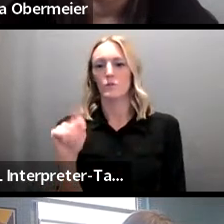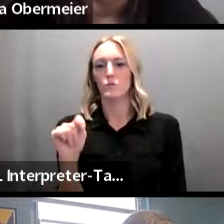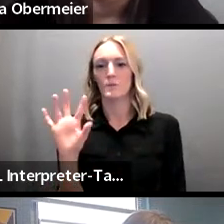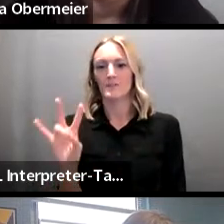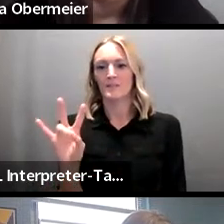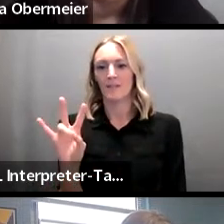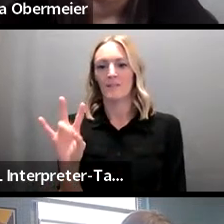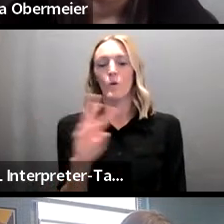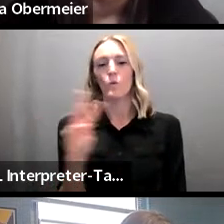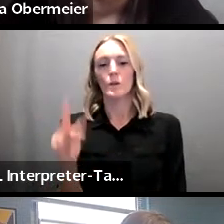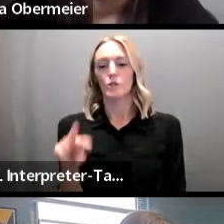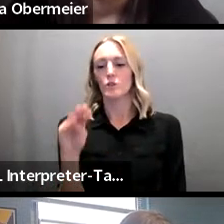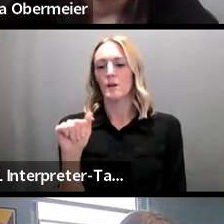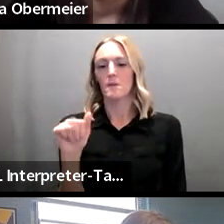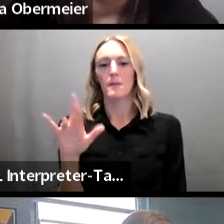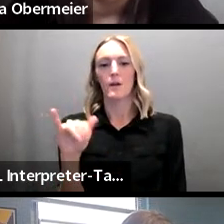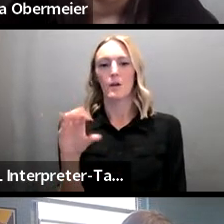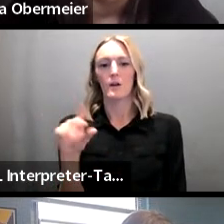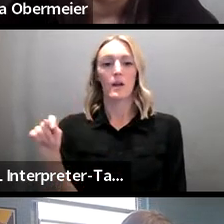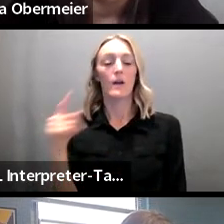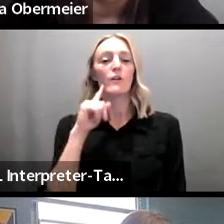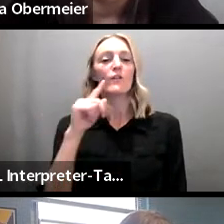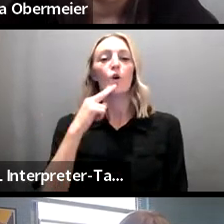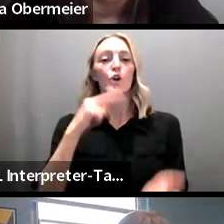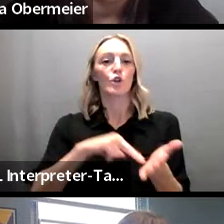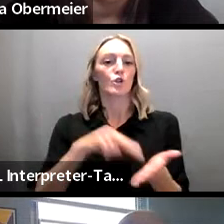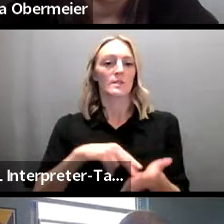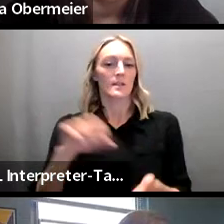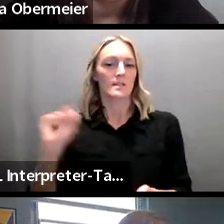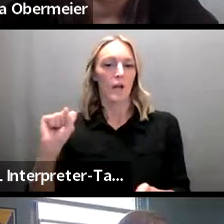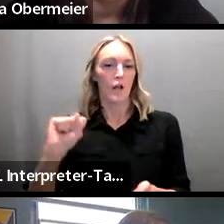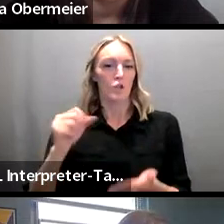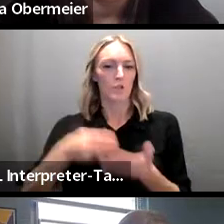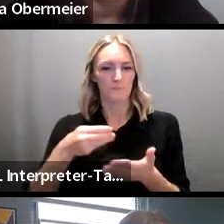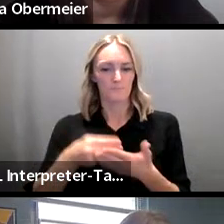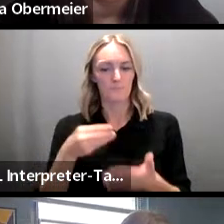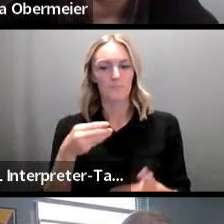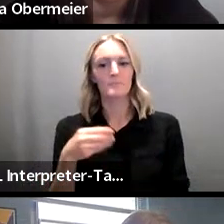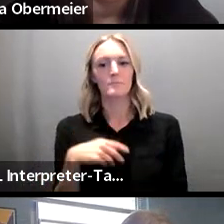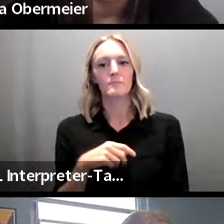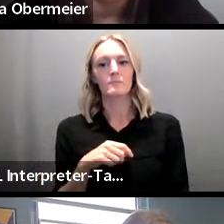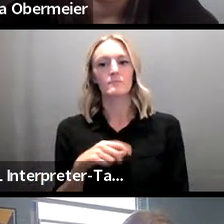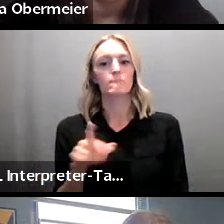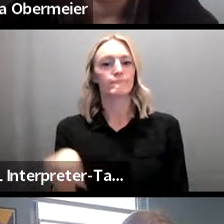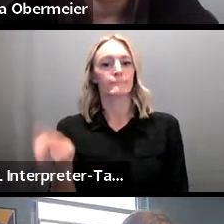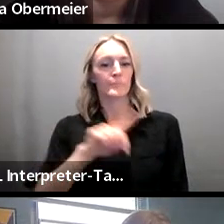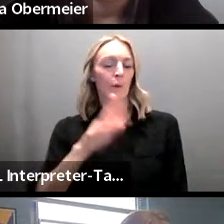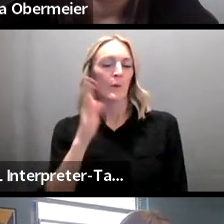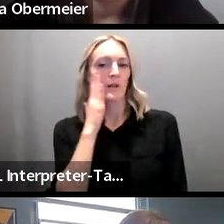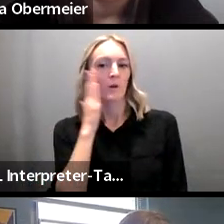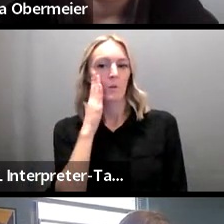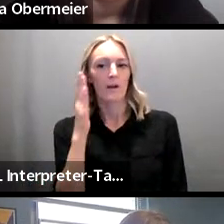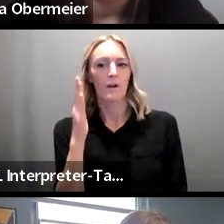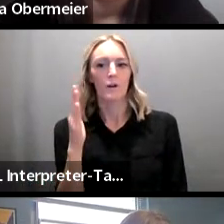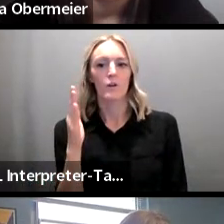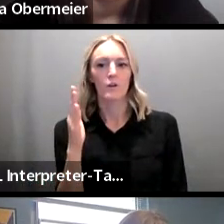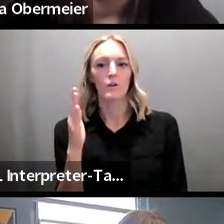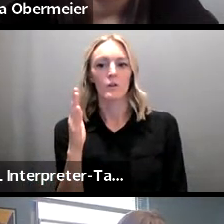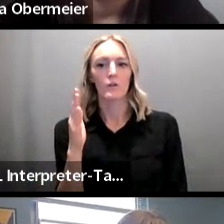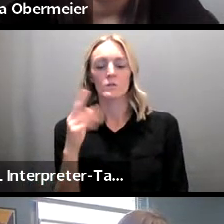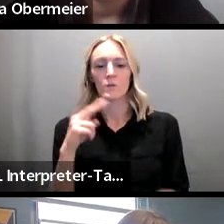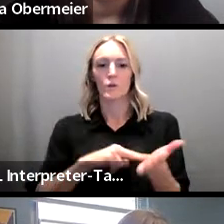the Wichita Marriott for nursing scholarships. As we're all aware, there is a significant